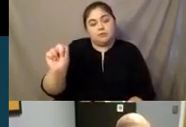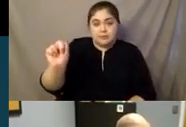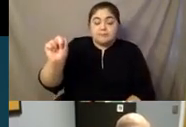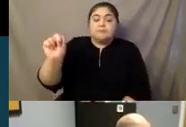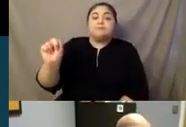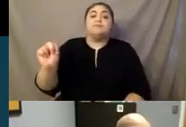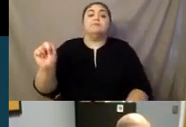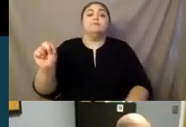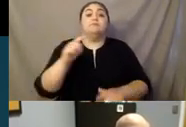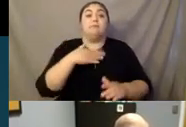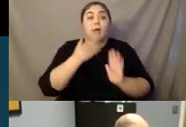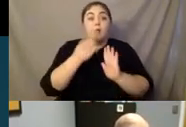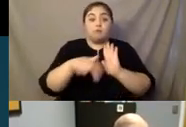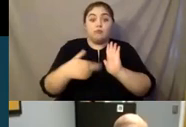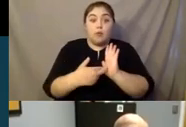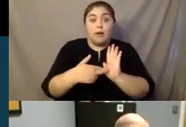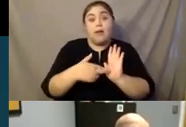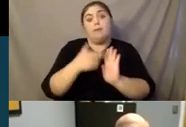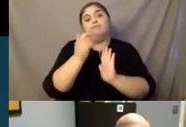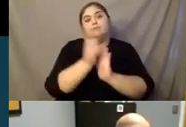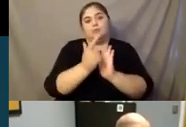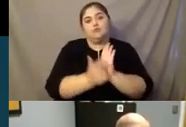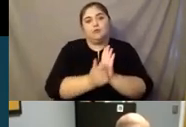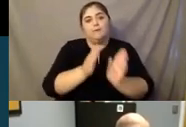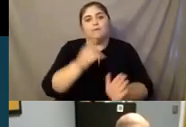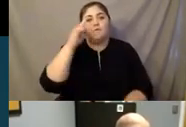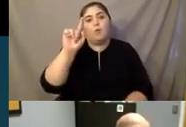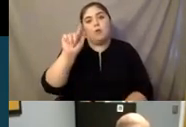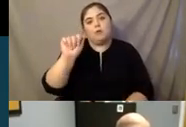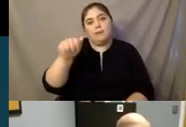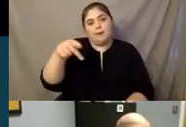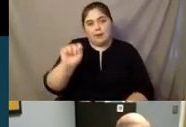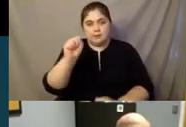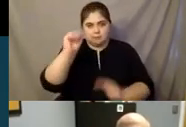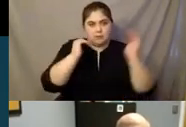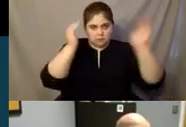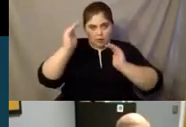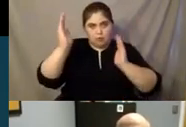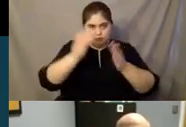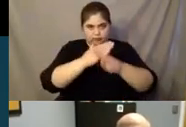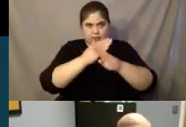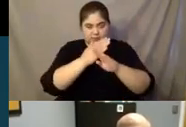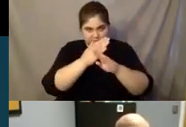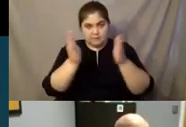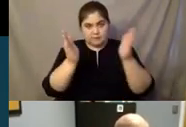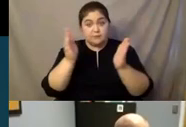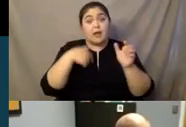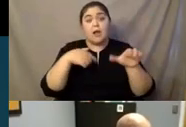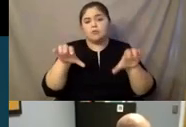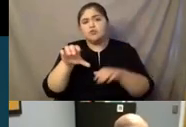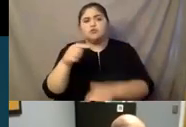county is I'm the attorney for adult protective services. So I do the guardianships for the county and